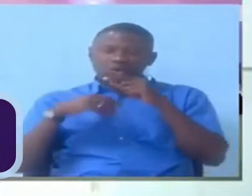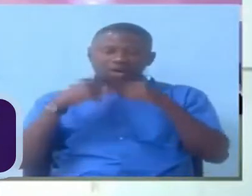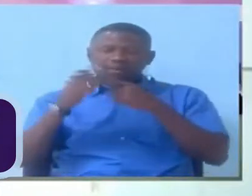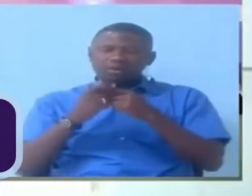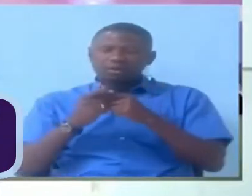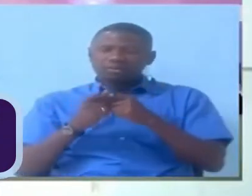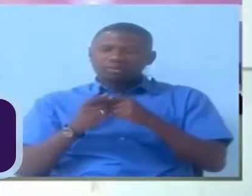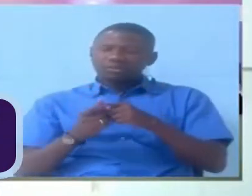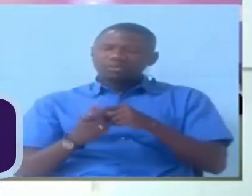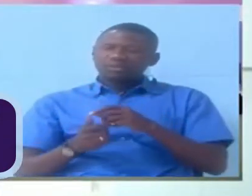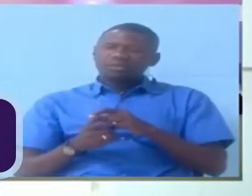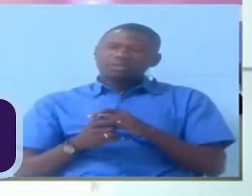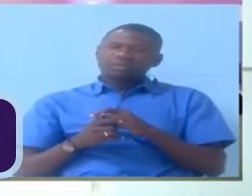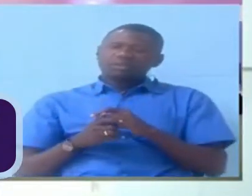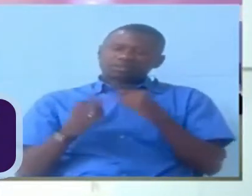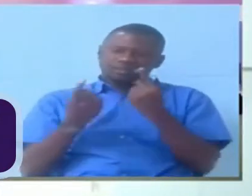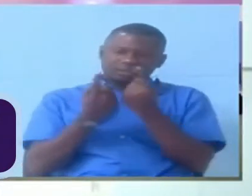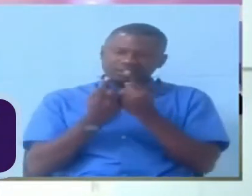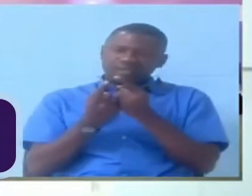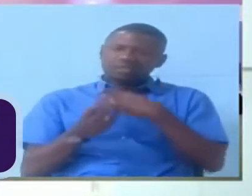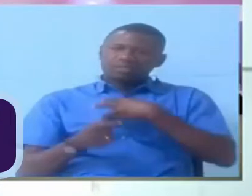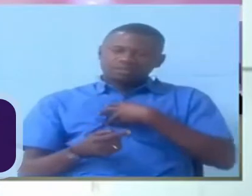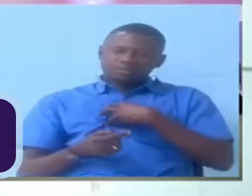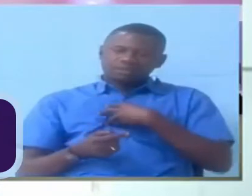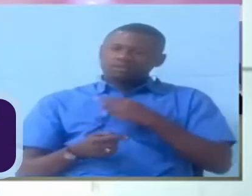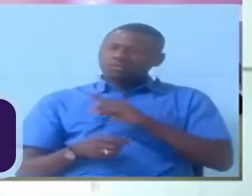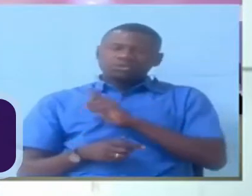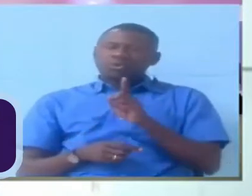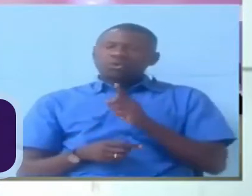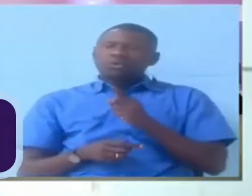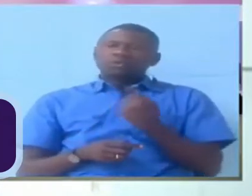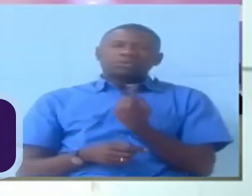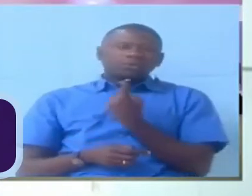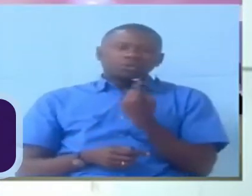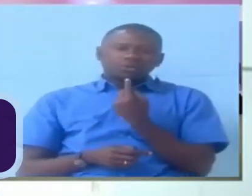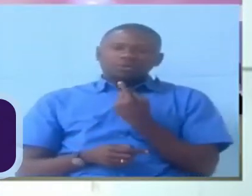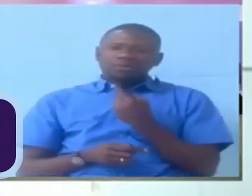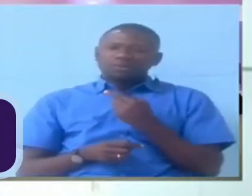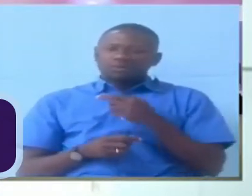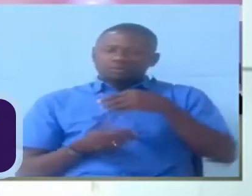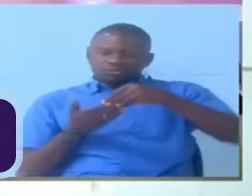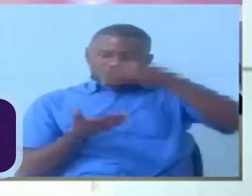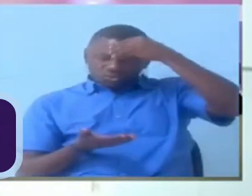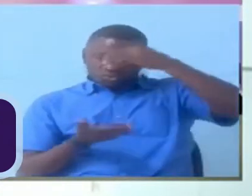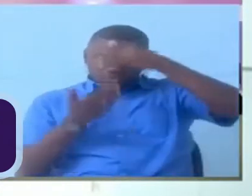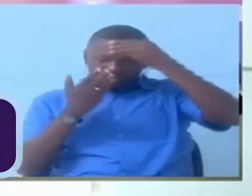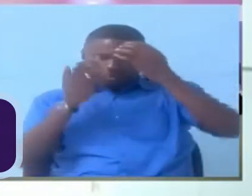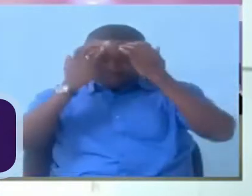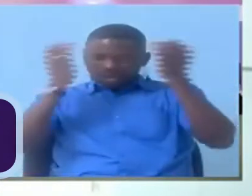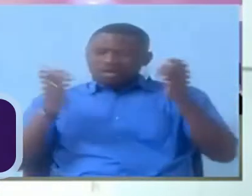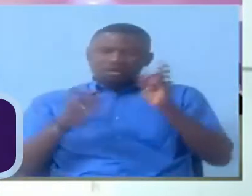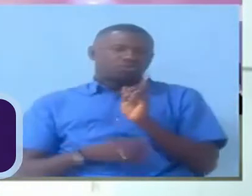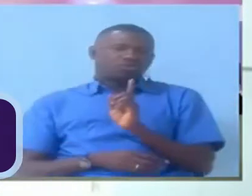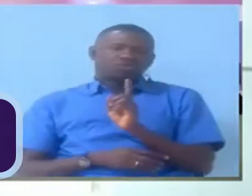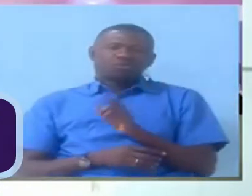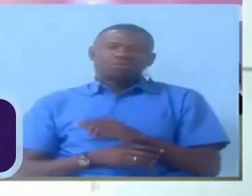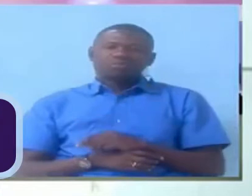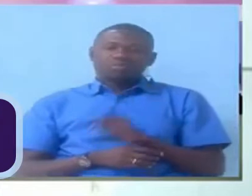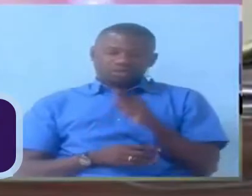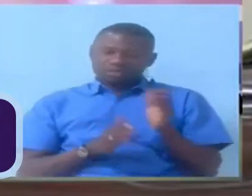is that people who did not meet the minimum requirements molmi ya lonko